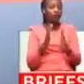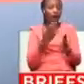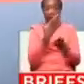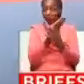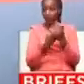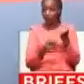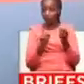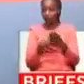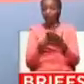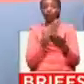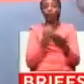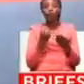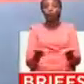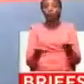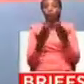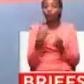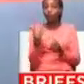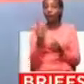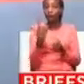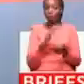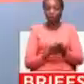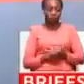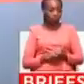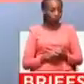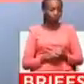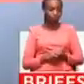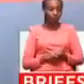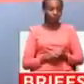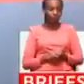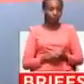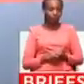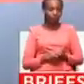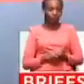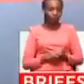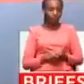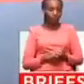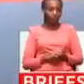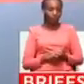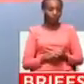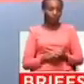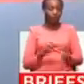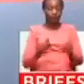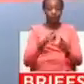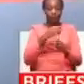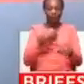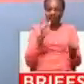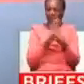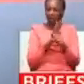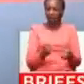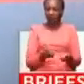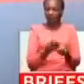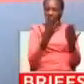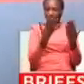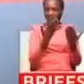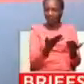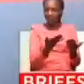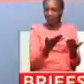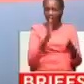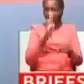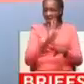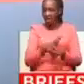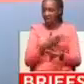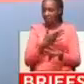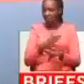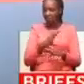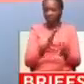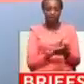to bring this other guy down, he'll go and sacrifice on an altar, and he'll sacrifice something big just to